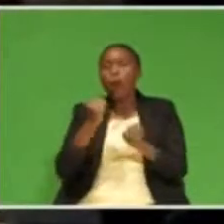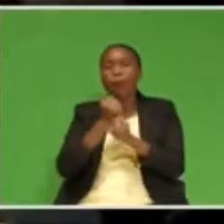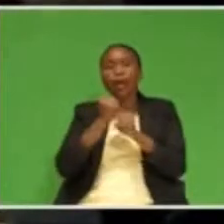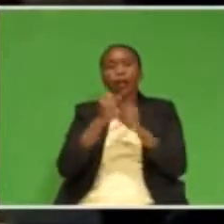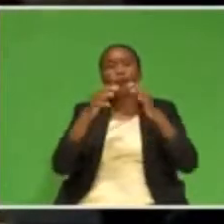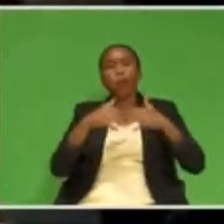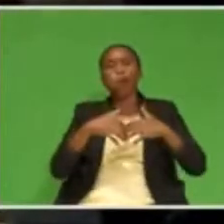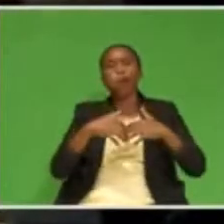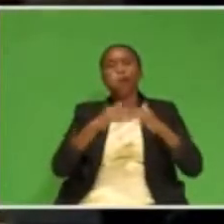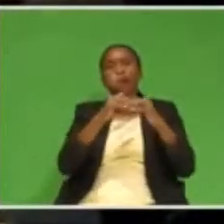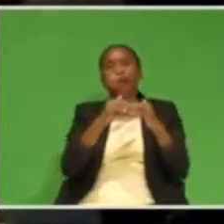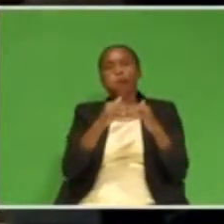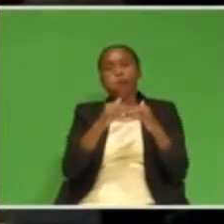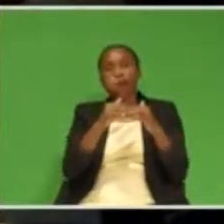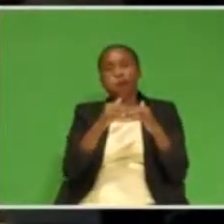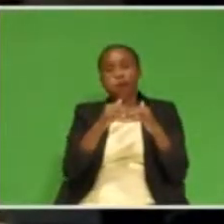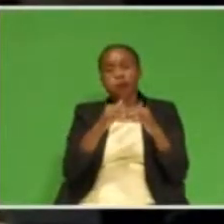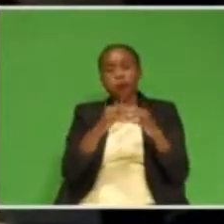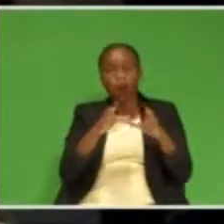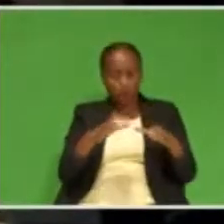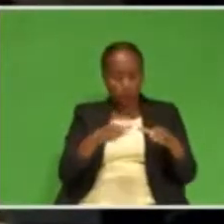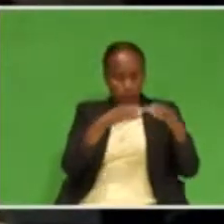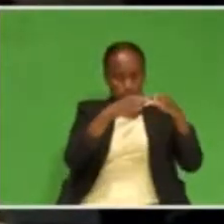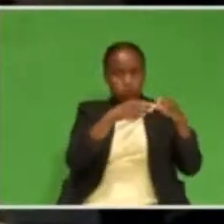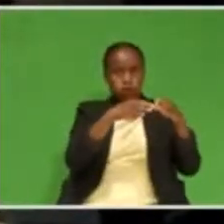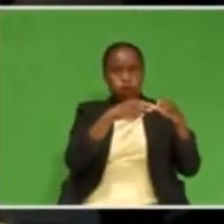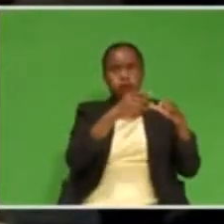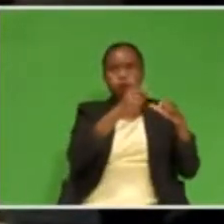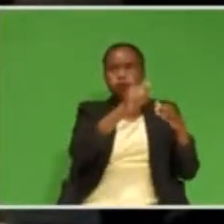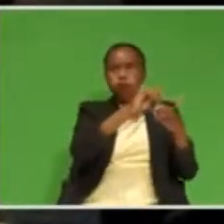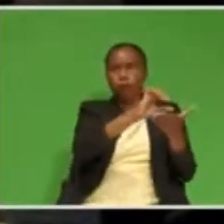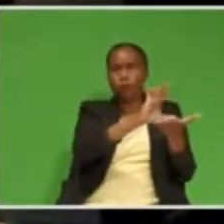establish a fairly substantial fund,